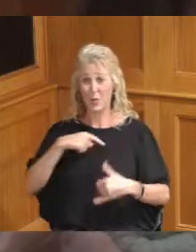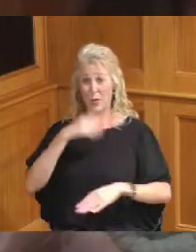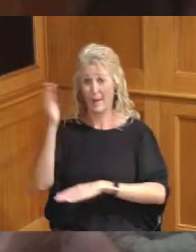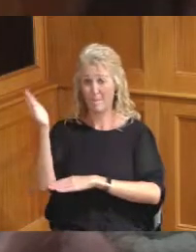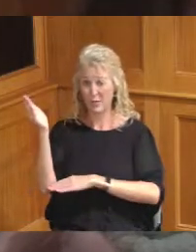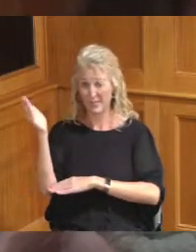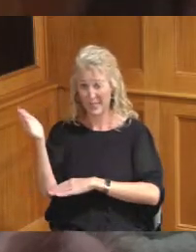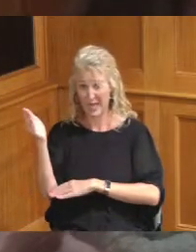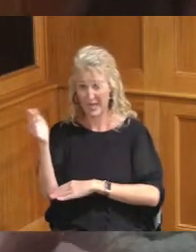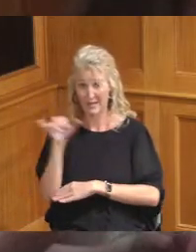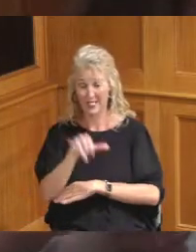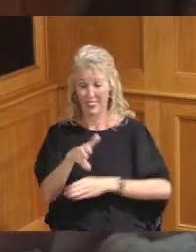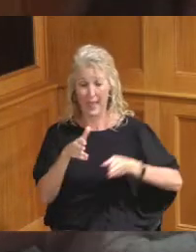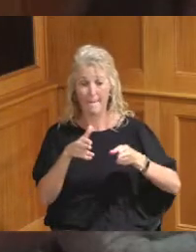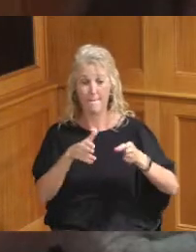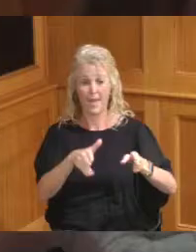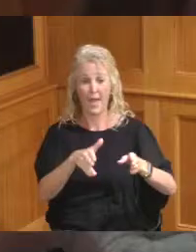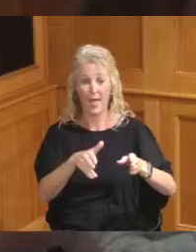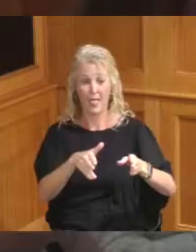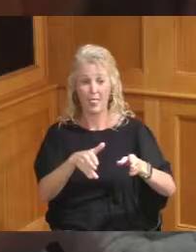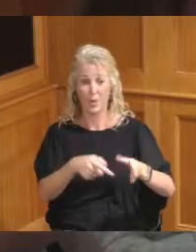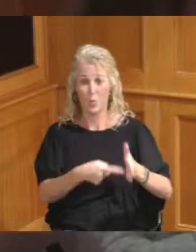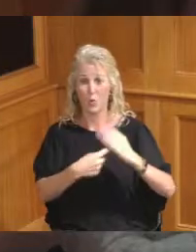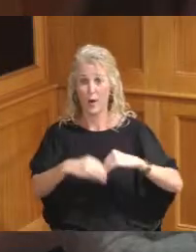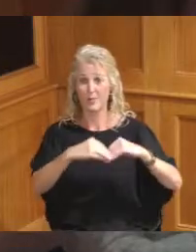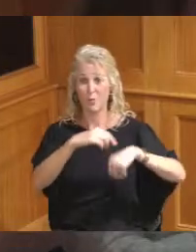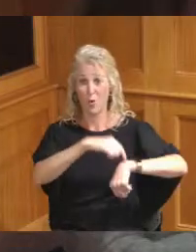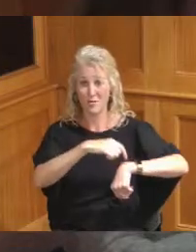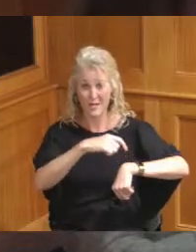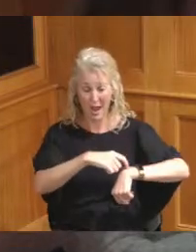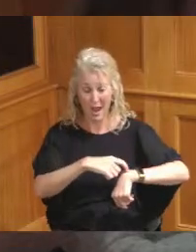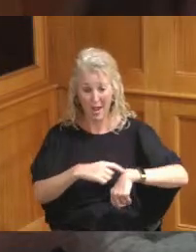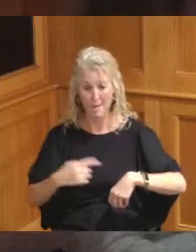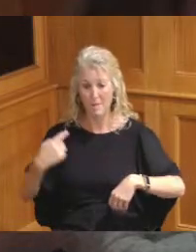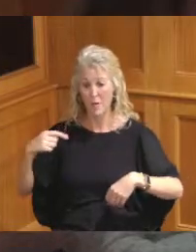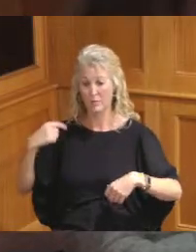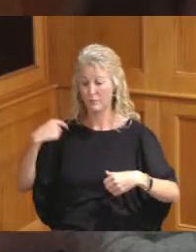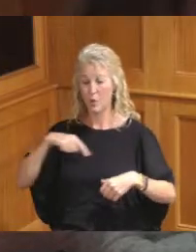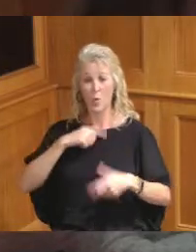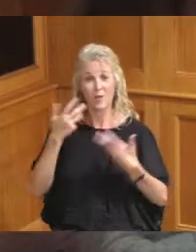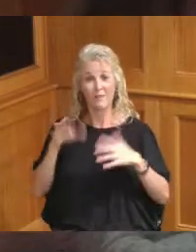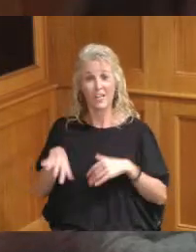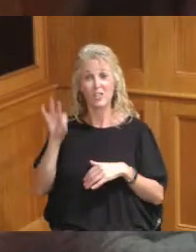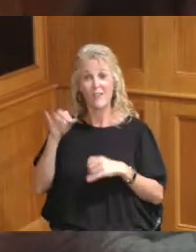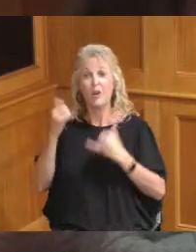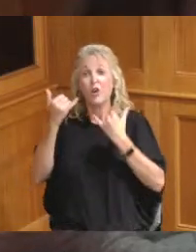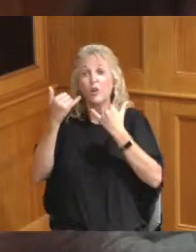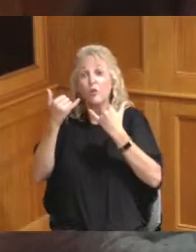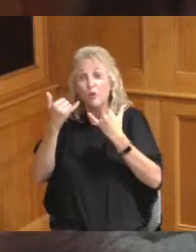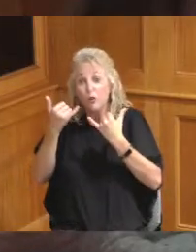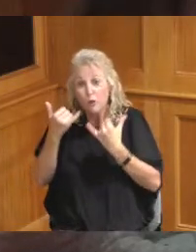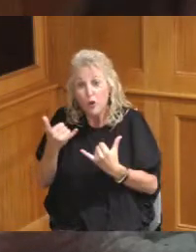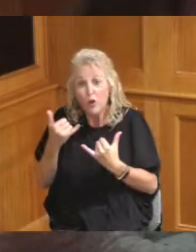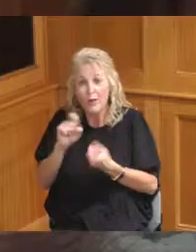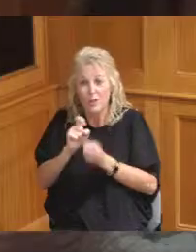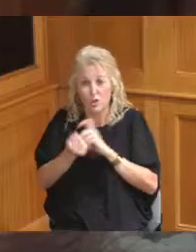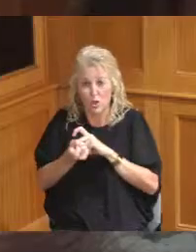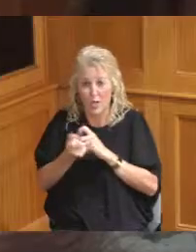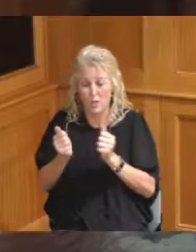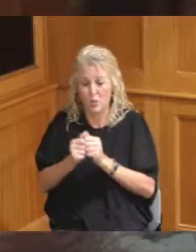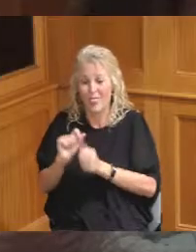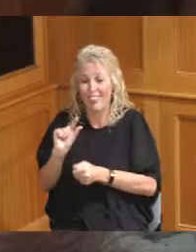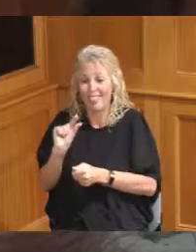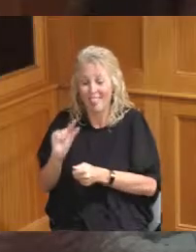than continue down that path, these are alternatives that we can do now with very